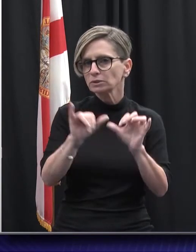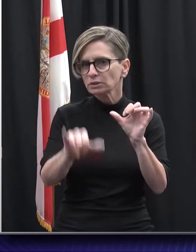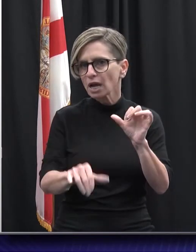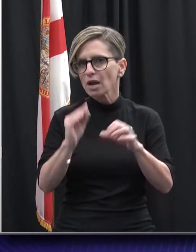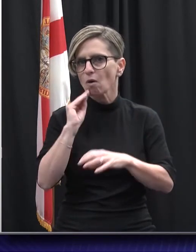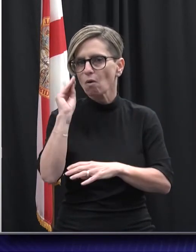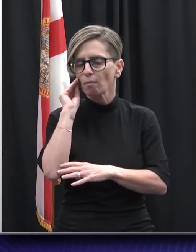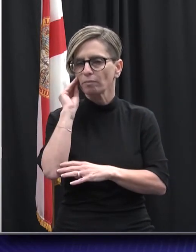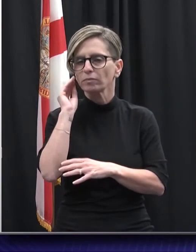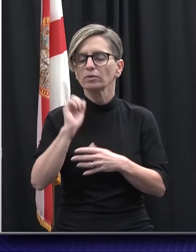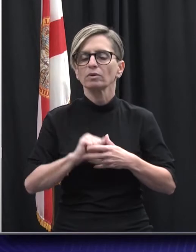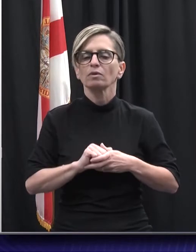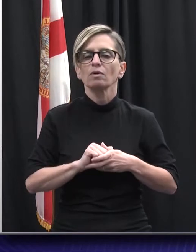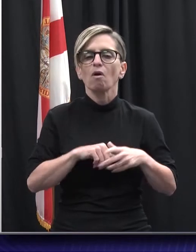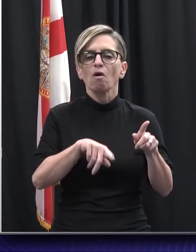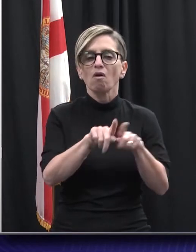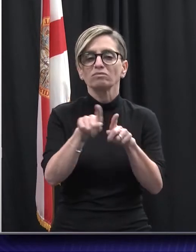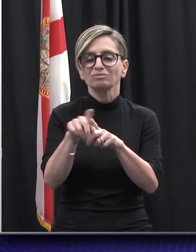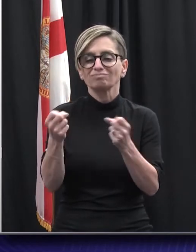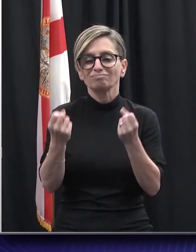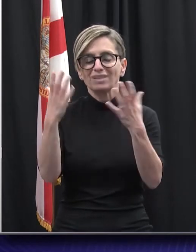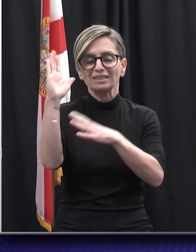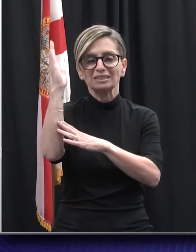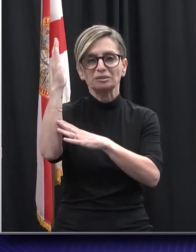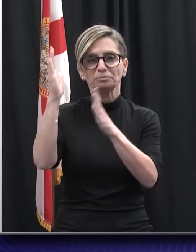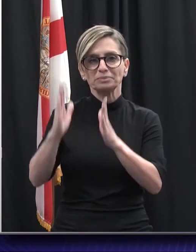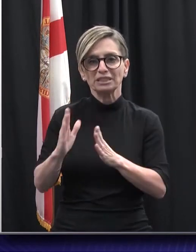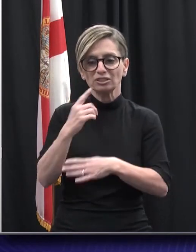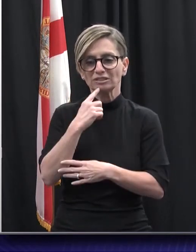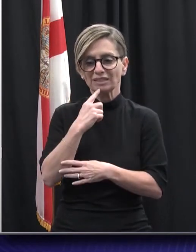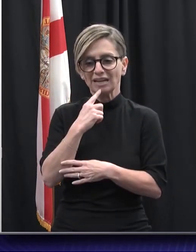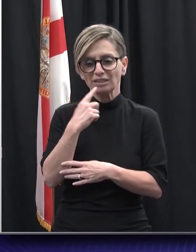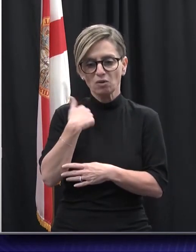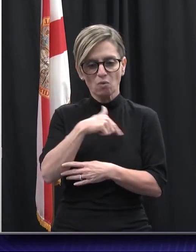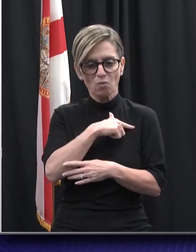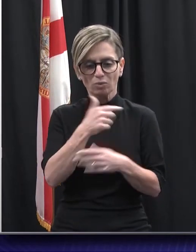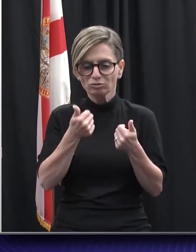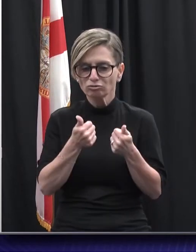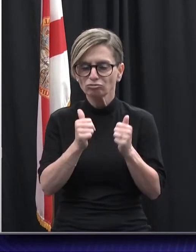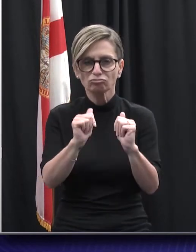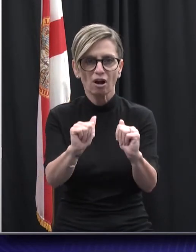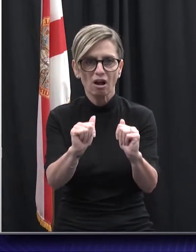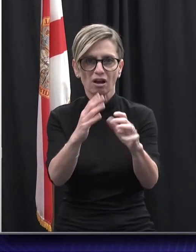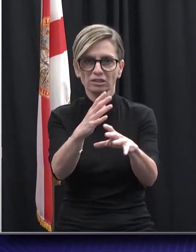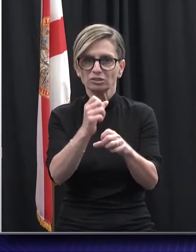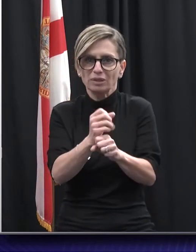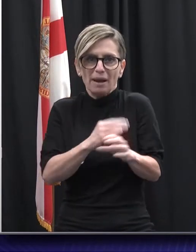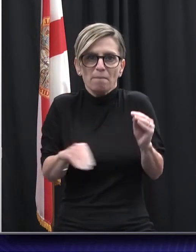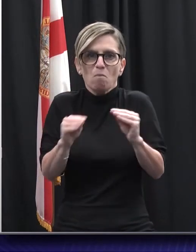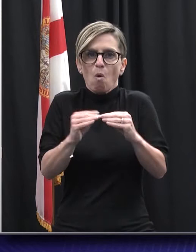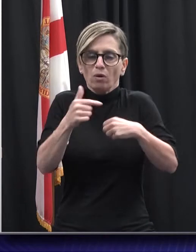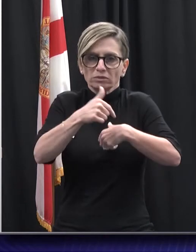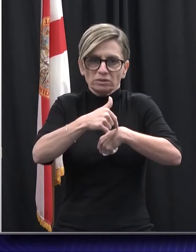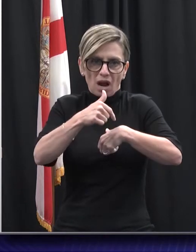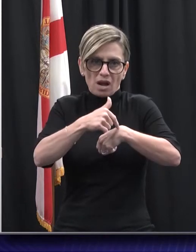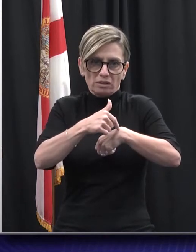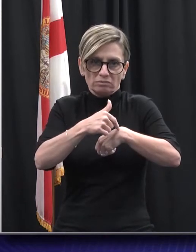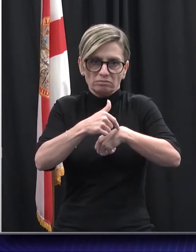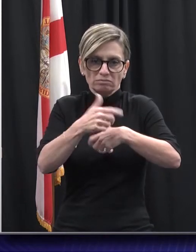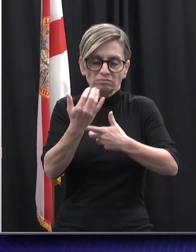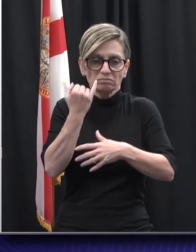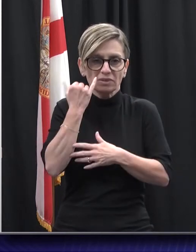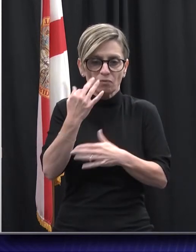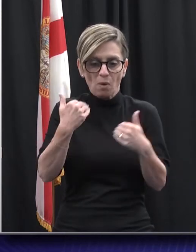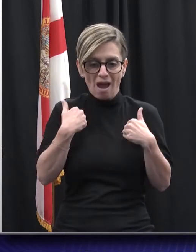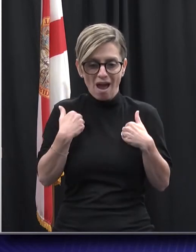is that, as was mentioned by several speakers, we're trying to buy time. That's the biggest thing that we're trying to do. And if we have the opportunity